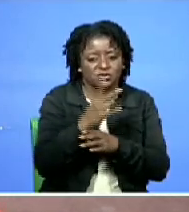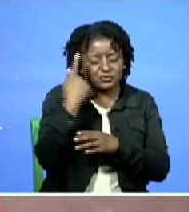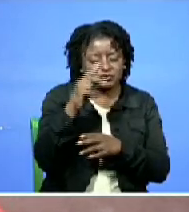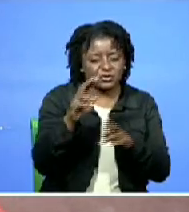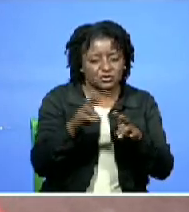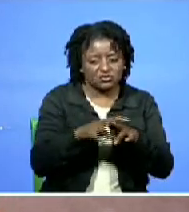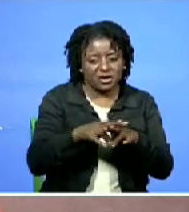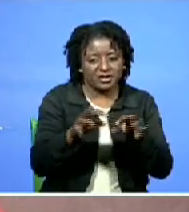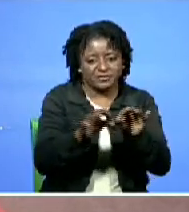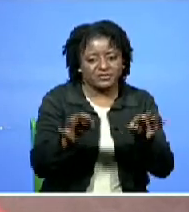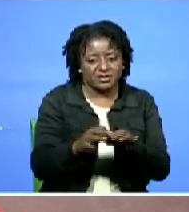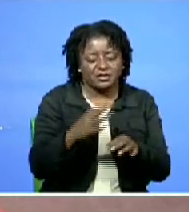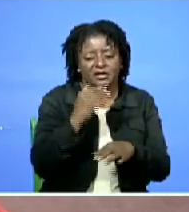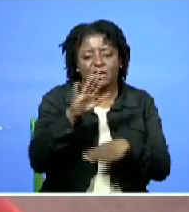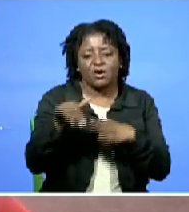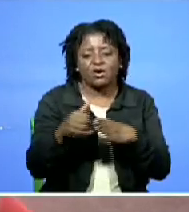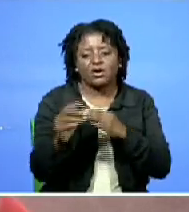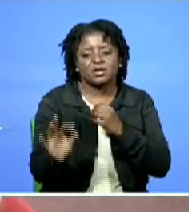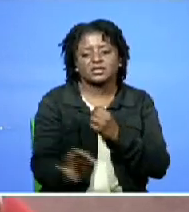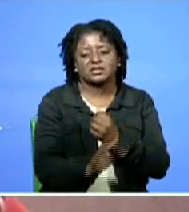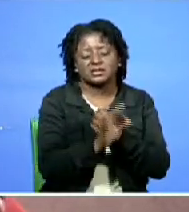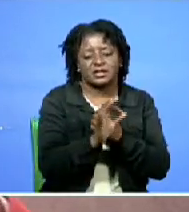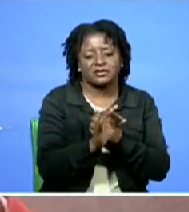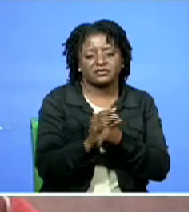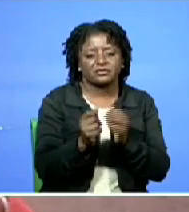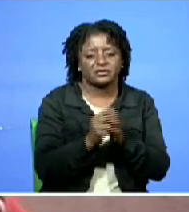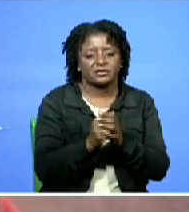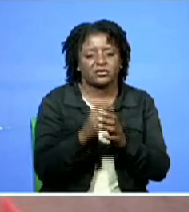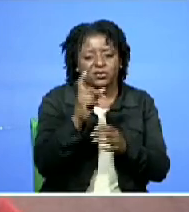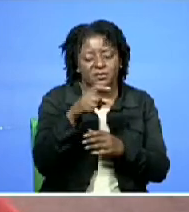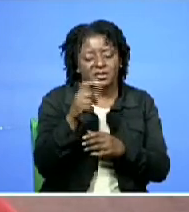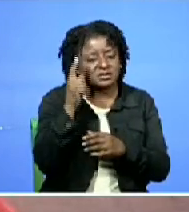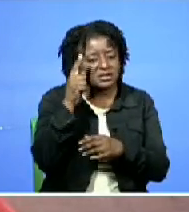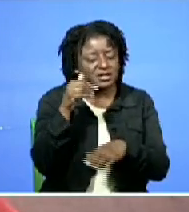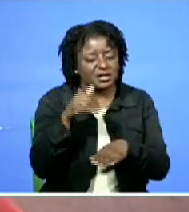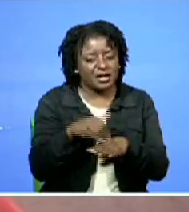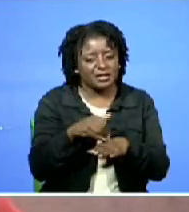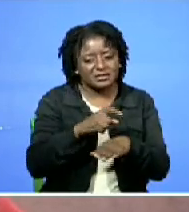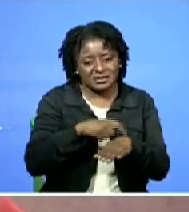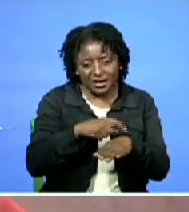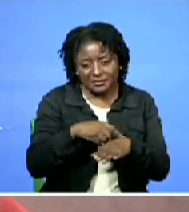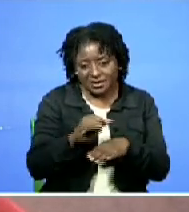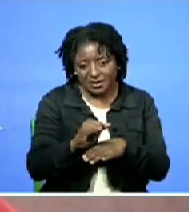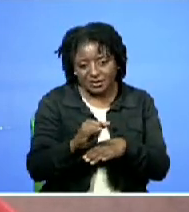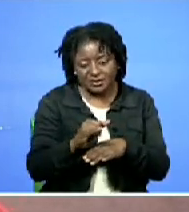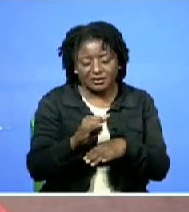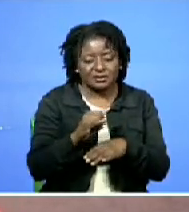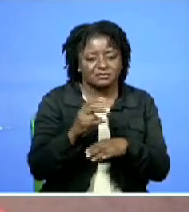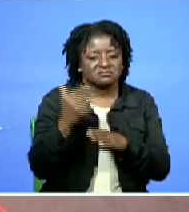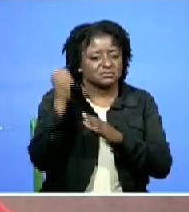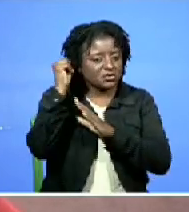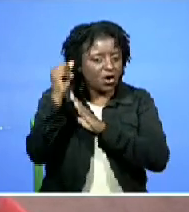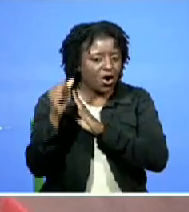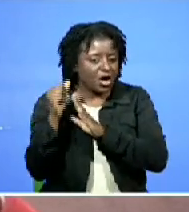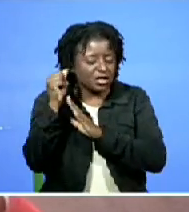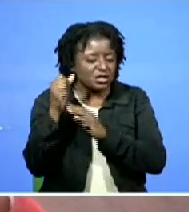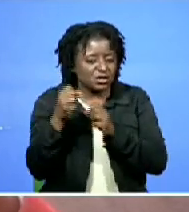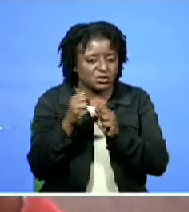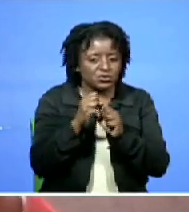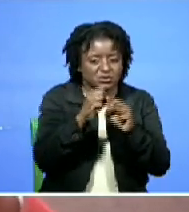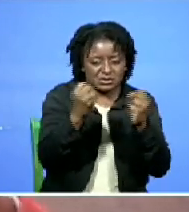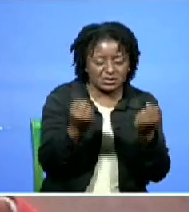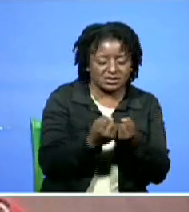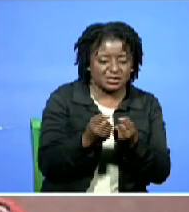will definitely have to look at timing, announcers, the audio system. So we feel very confident too.